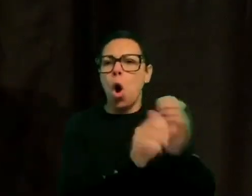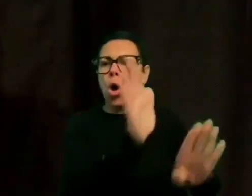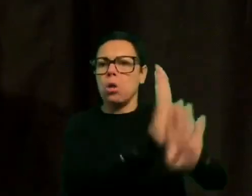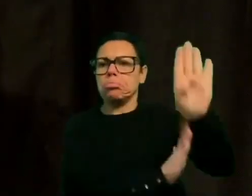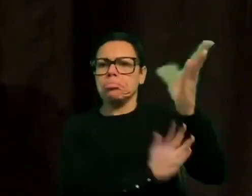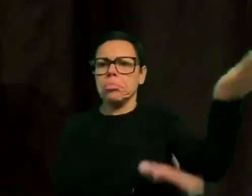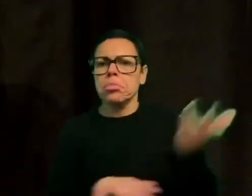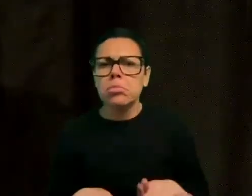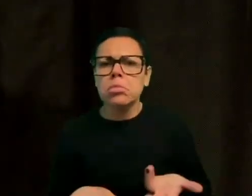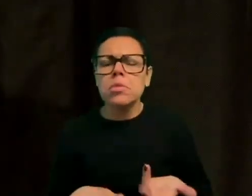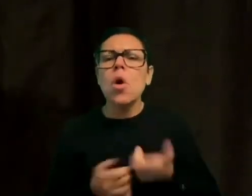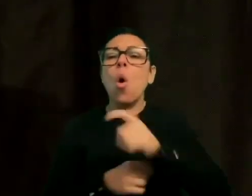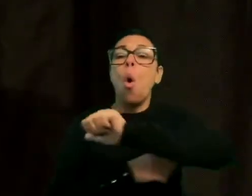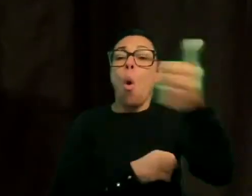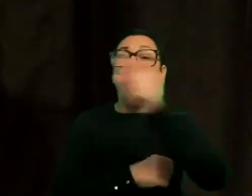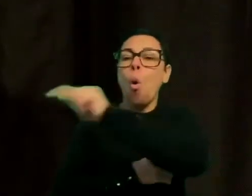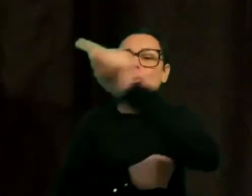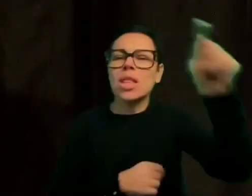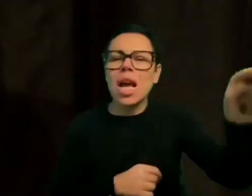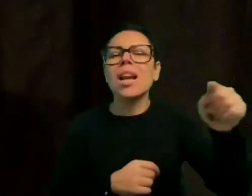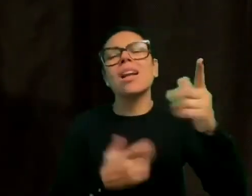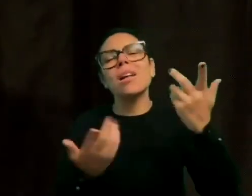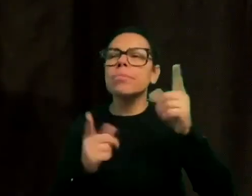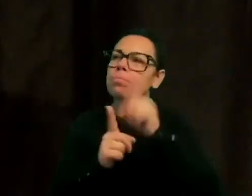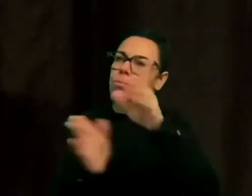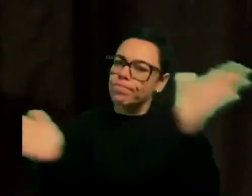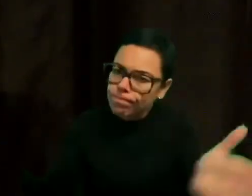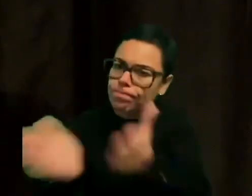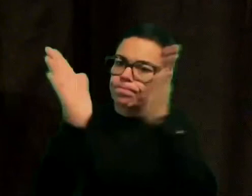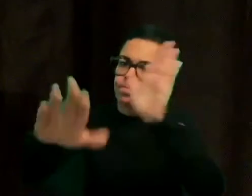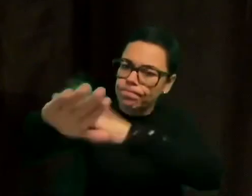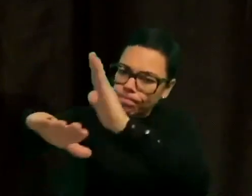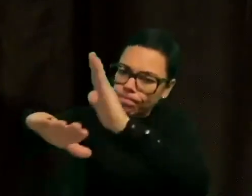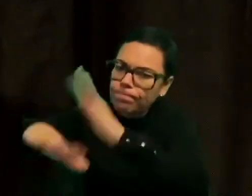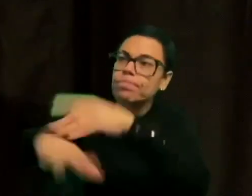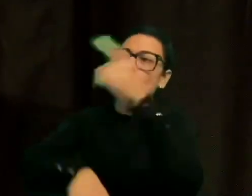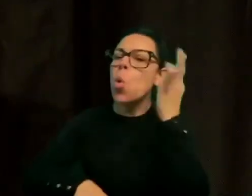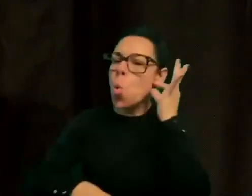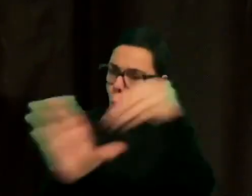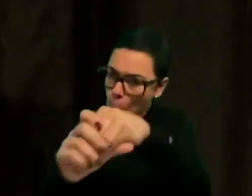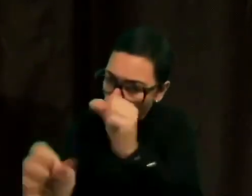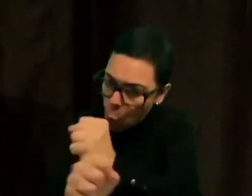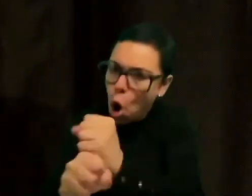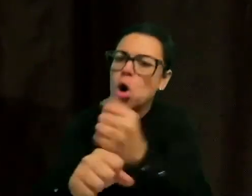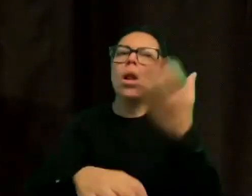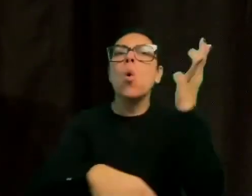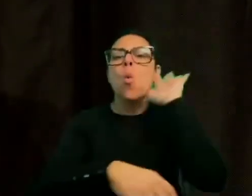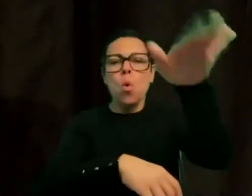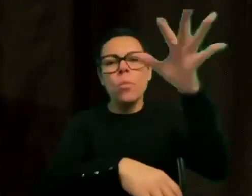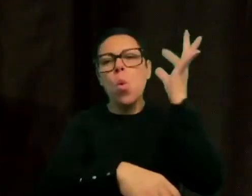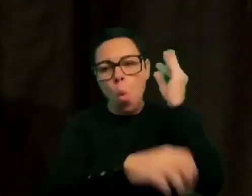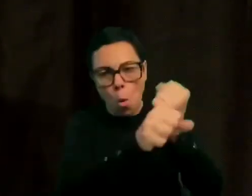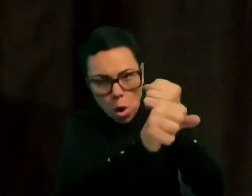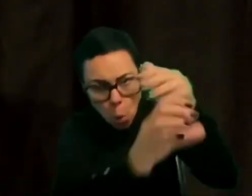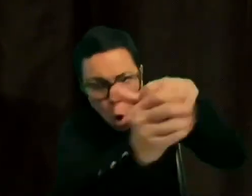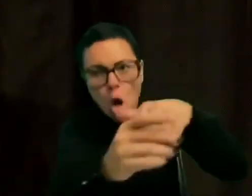to promote women, to look for women, to try to get women in, to combat the sexism into their own in their own companies, in order to